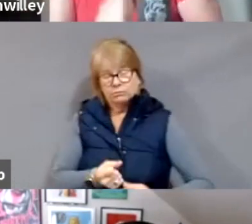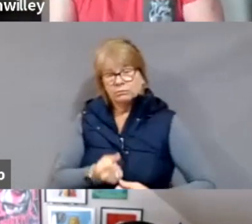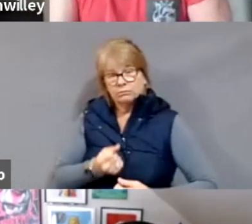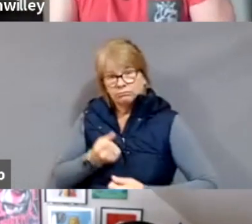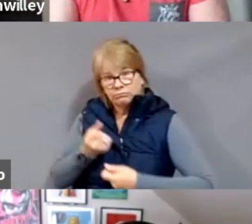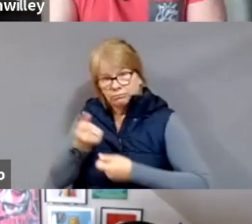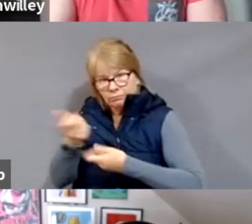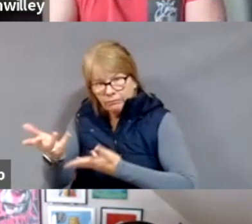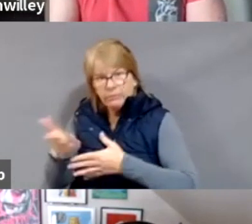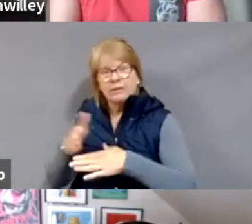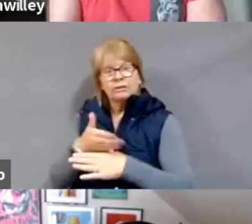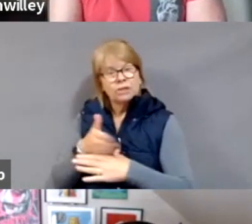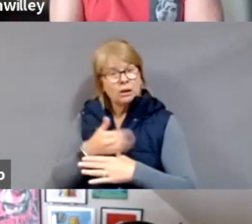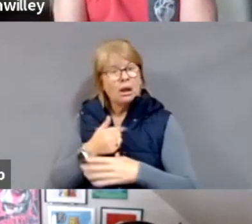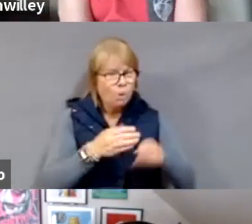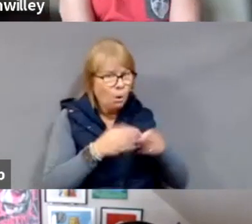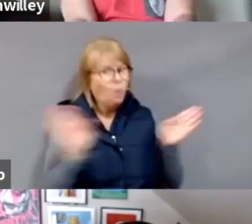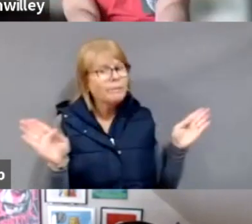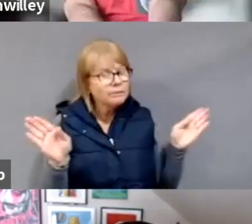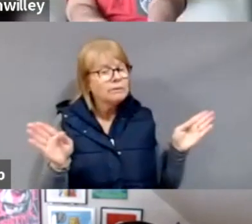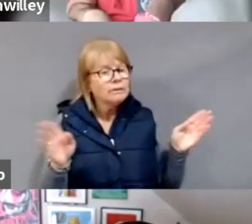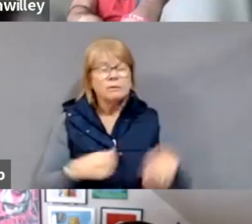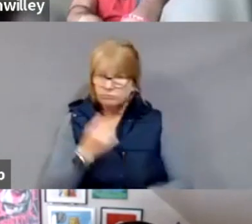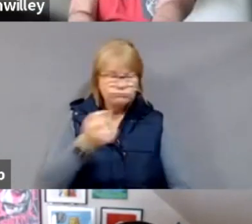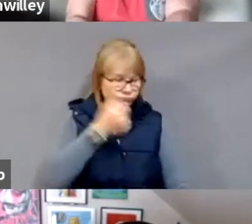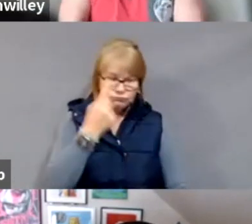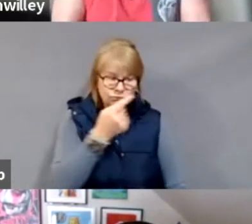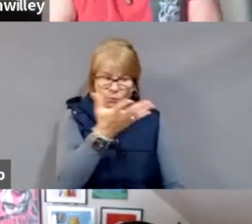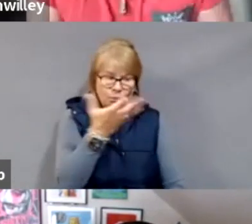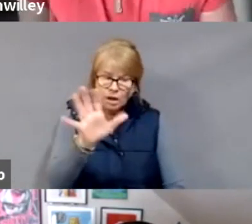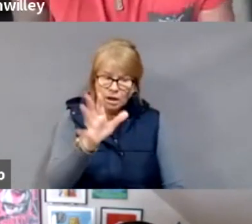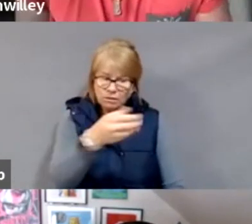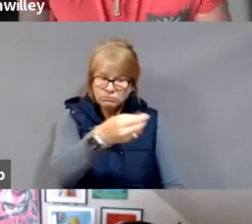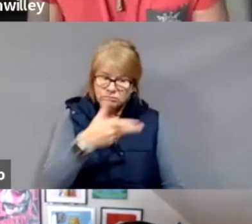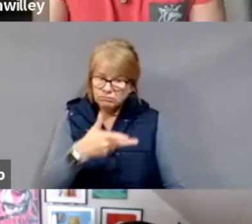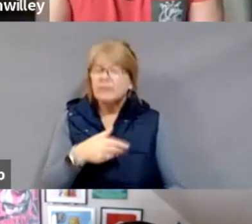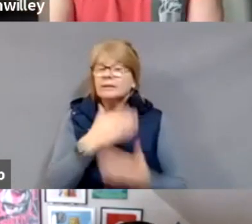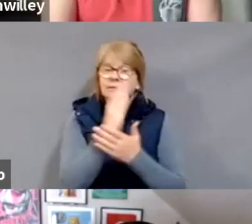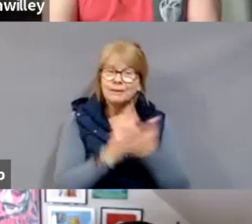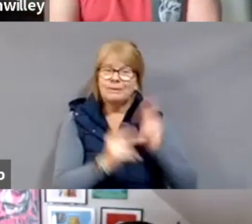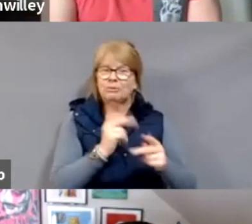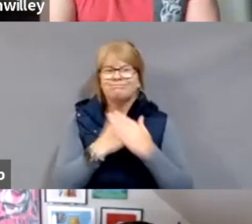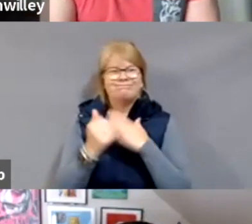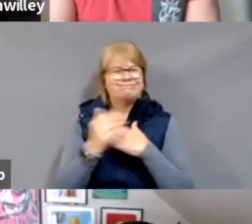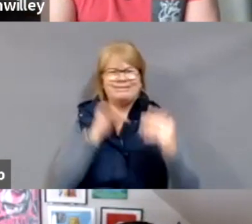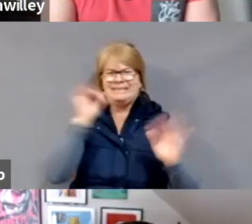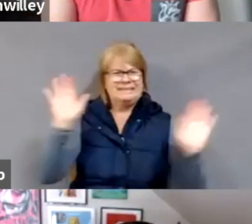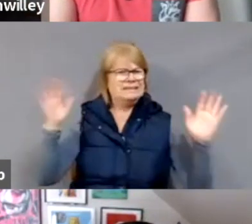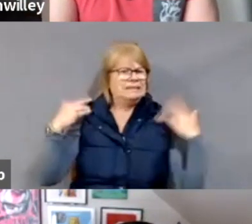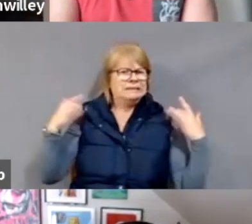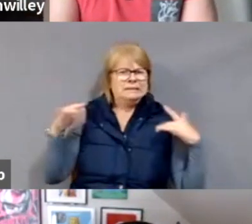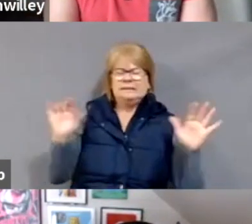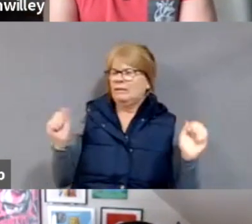it. Totally understand if you don't want to do that, because sometimes people are not comfortable, right? They are